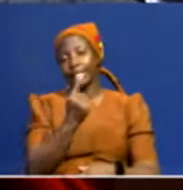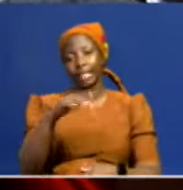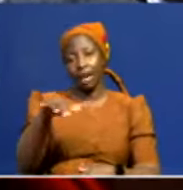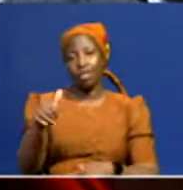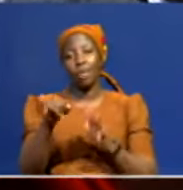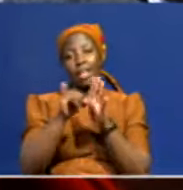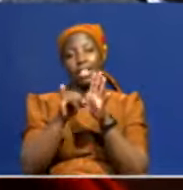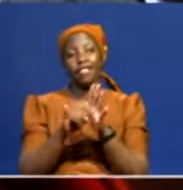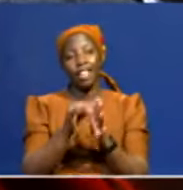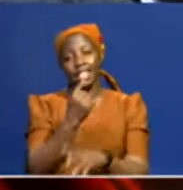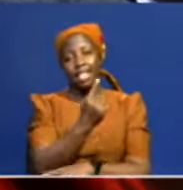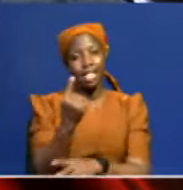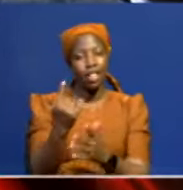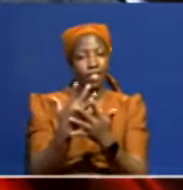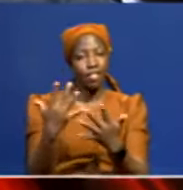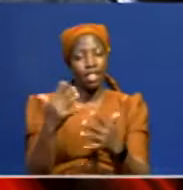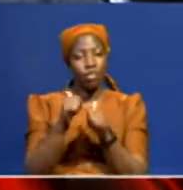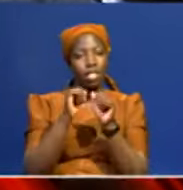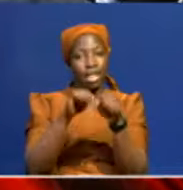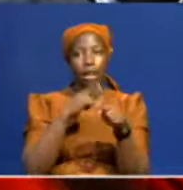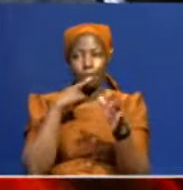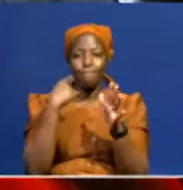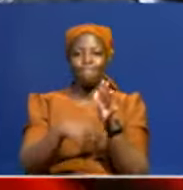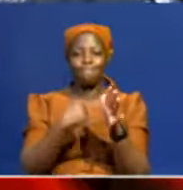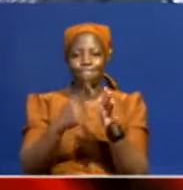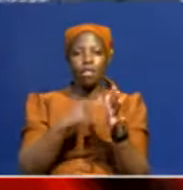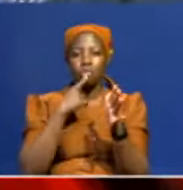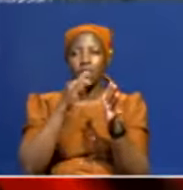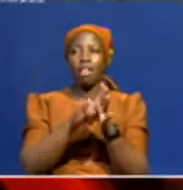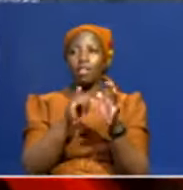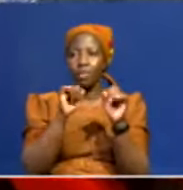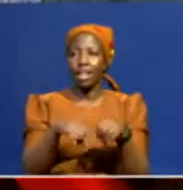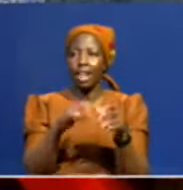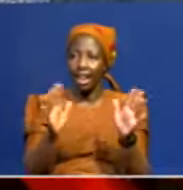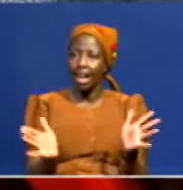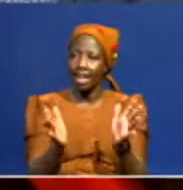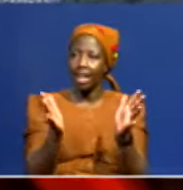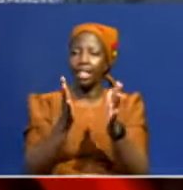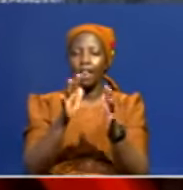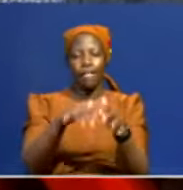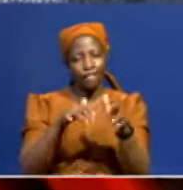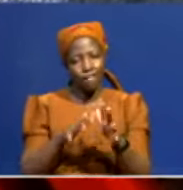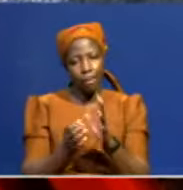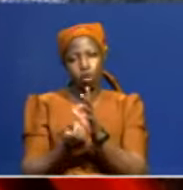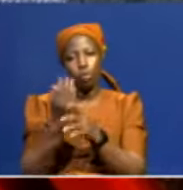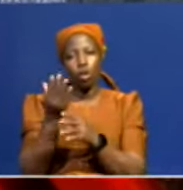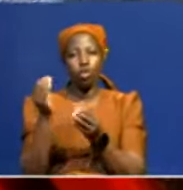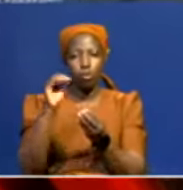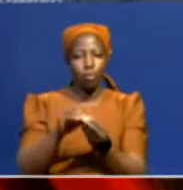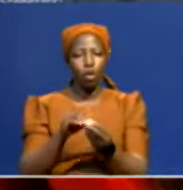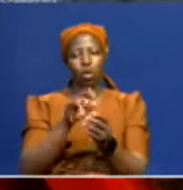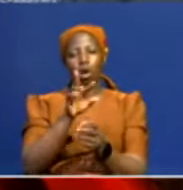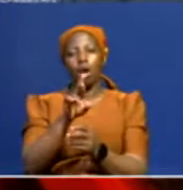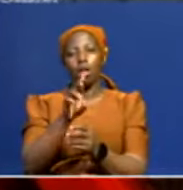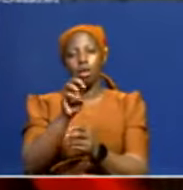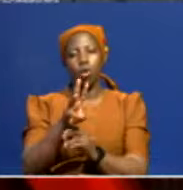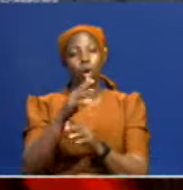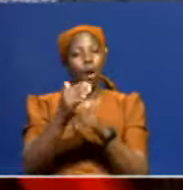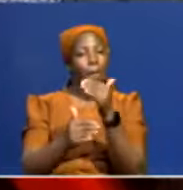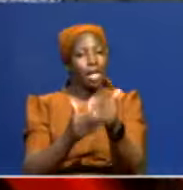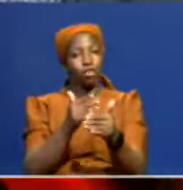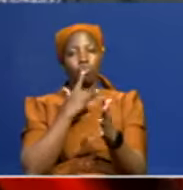commodities that can be processed so that we also encourage farmers through the Ministry of Agriculture to produce more raw materials so that we are able to